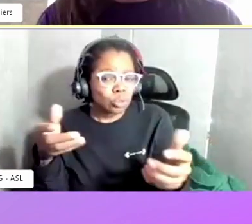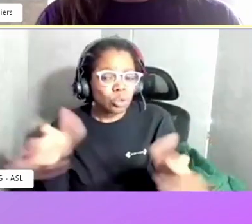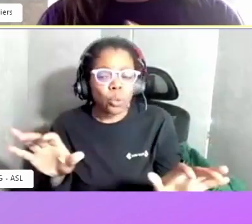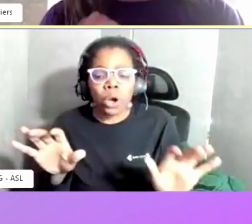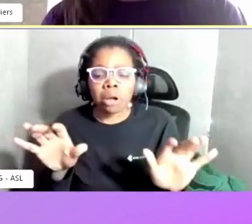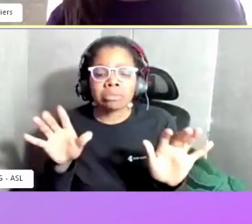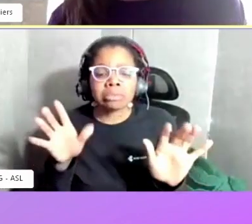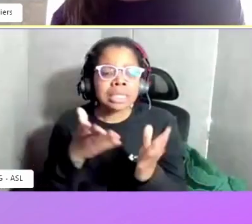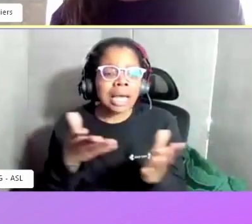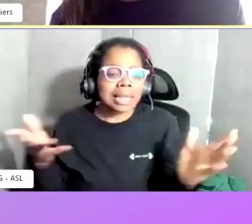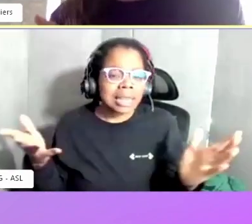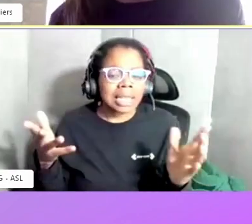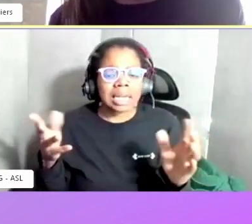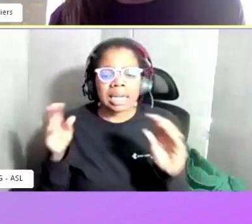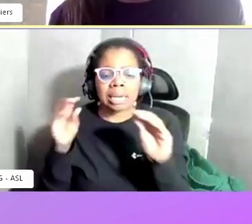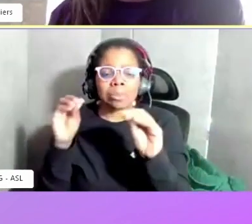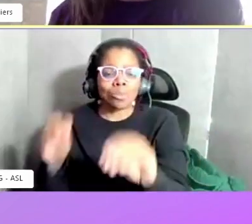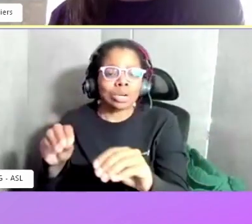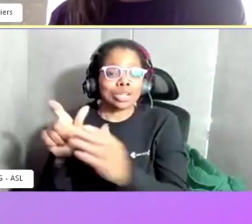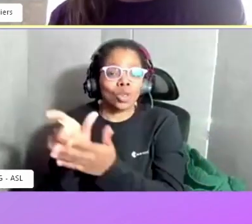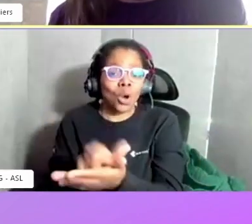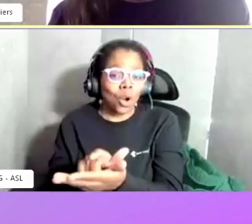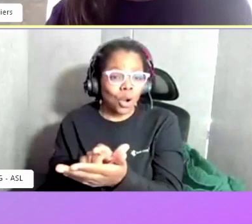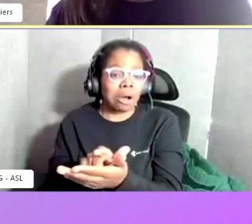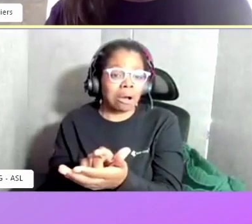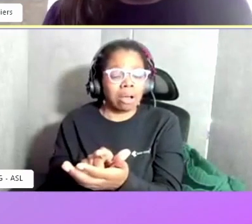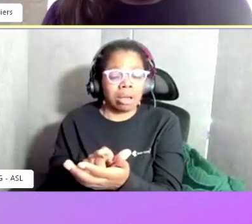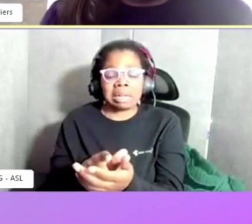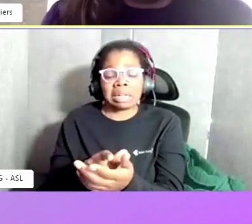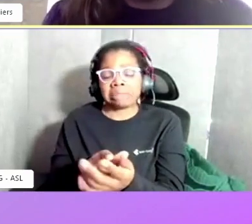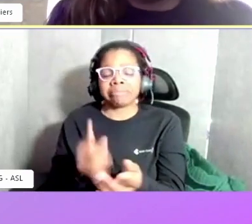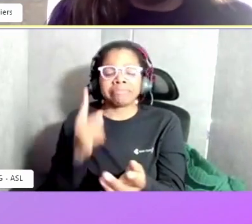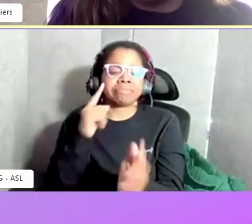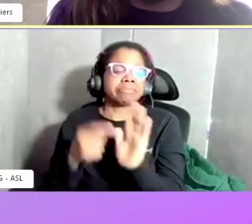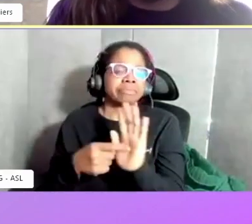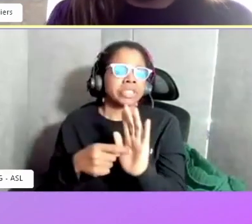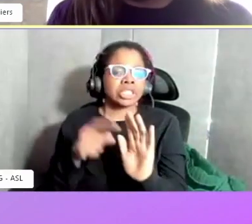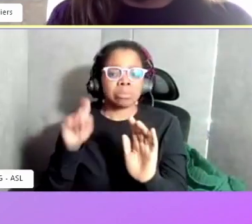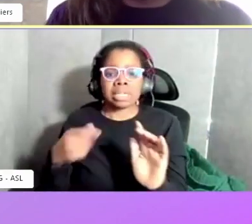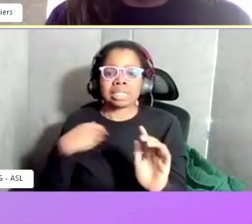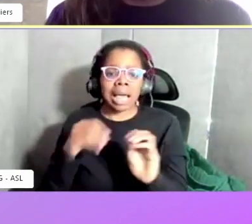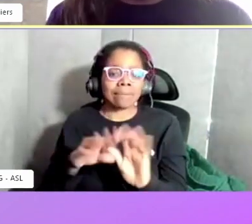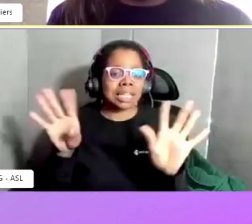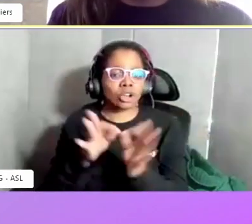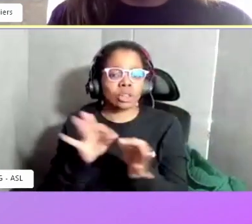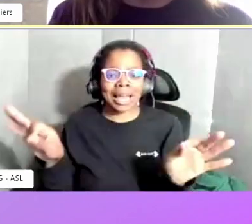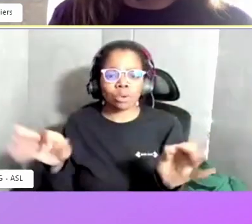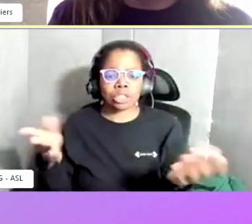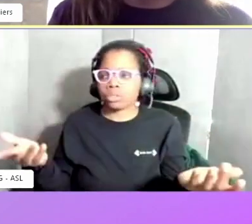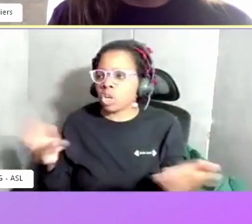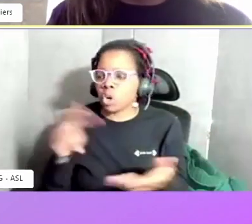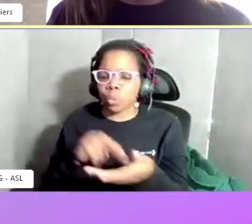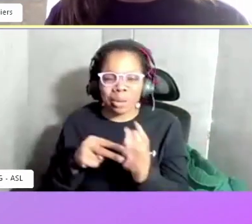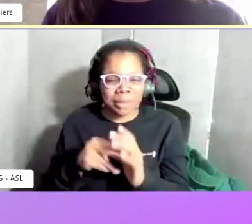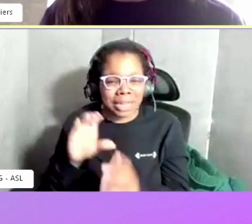a thing put into a law that says have clear language, because what is